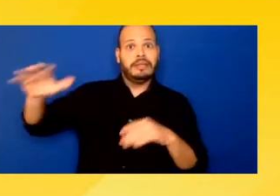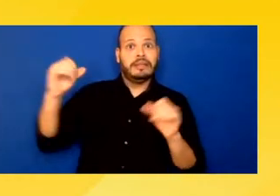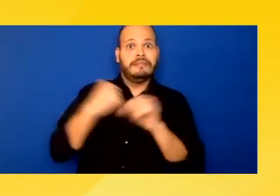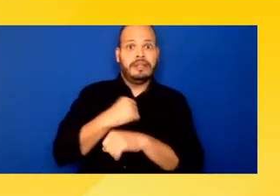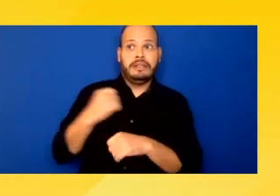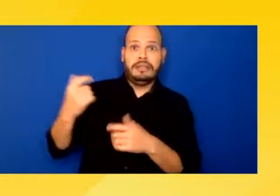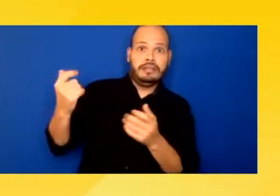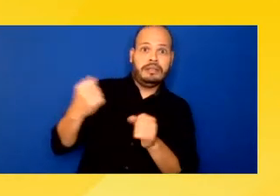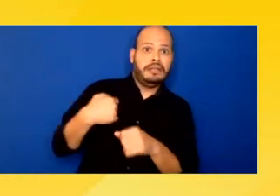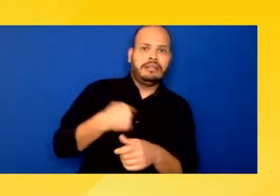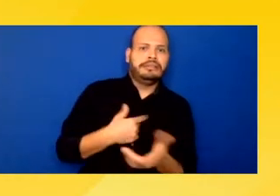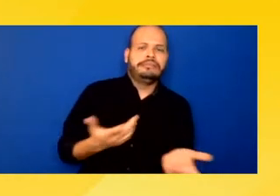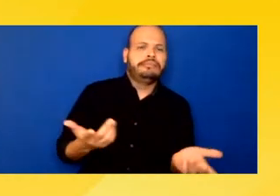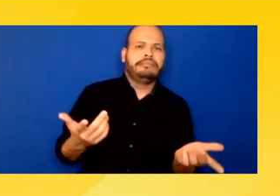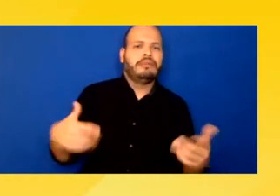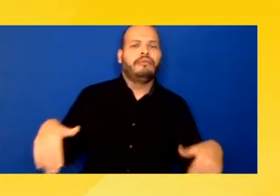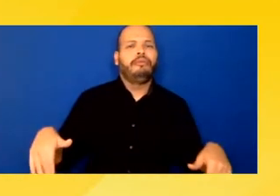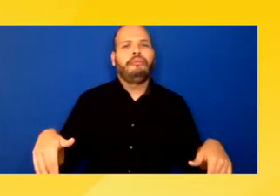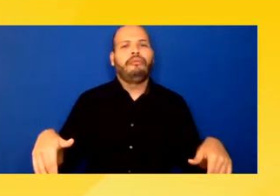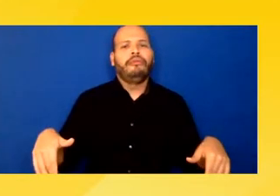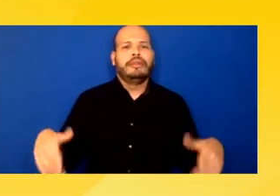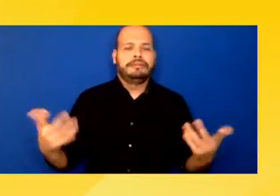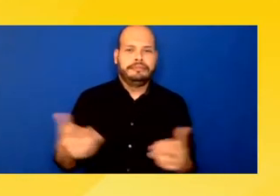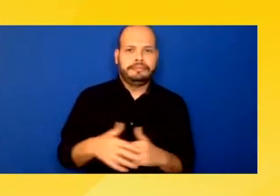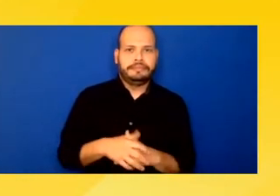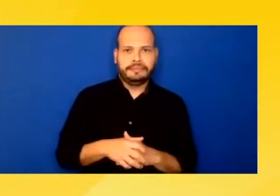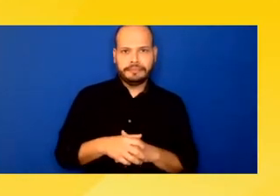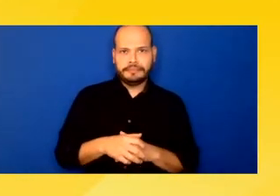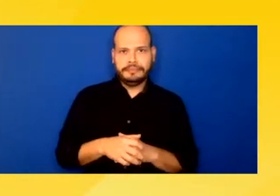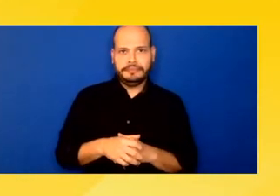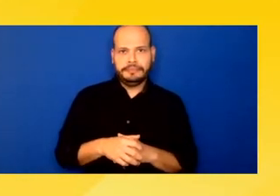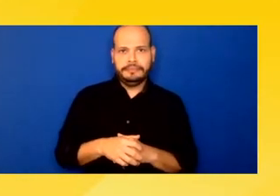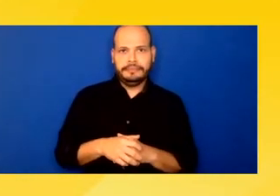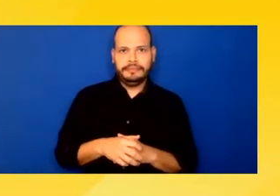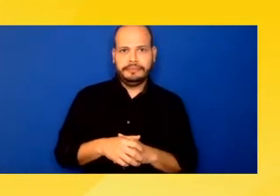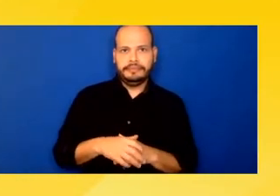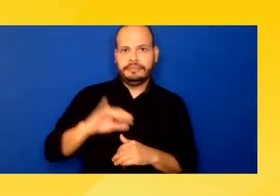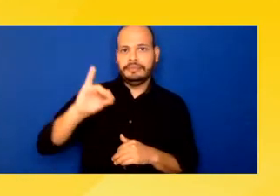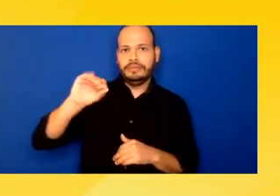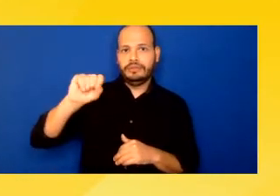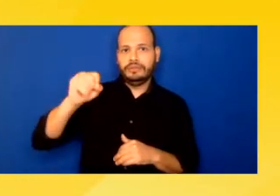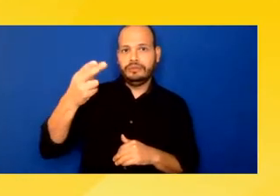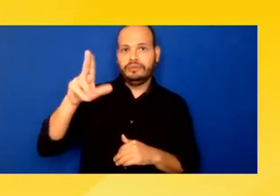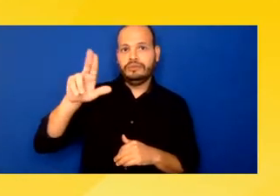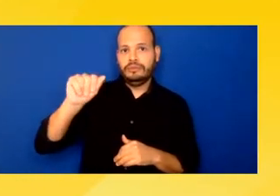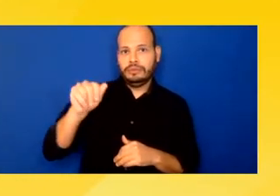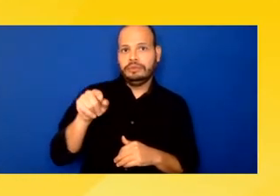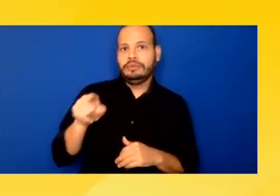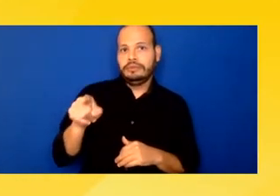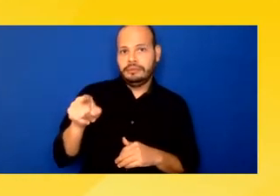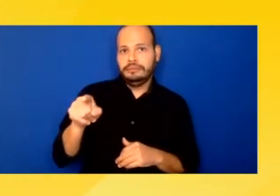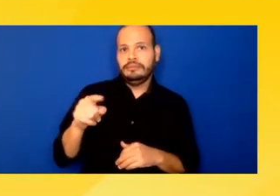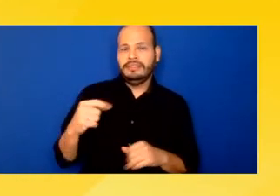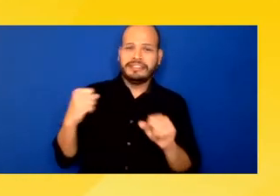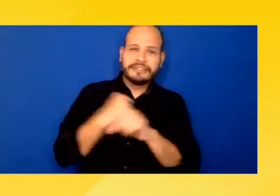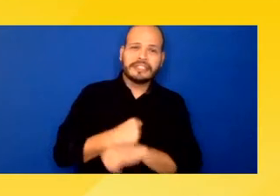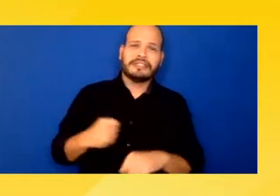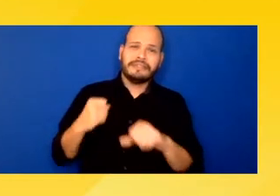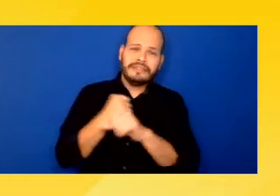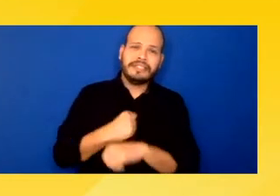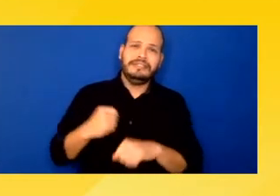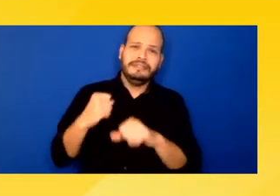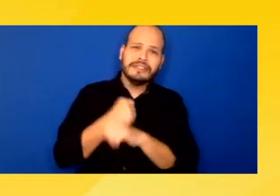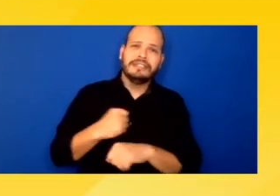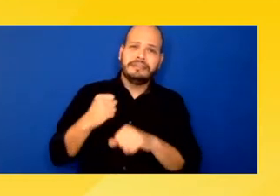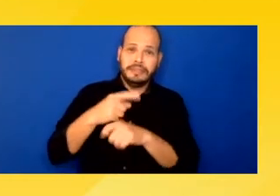from Joshua and joshu we don't come from people who stood down and stood back we come from people